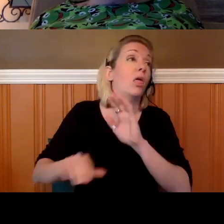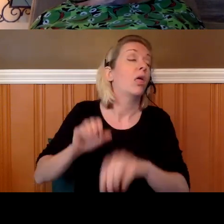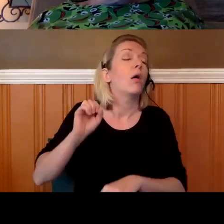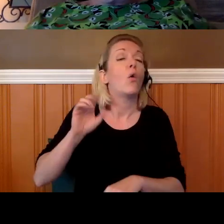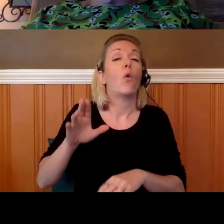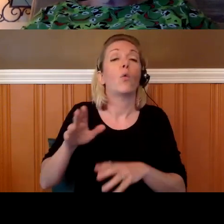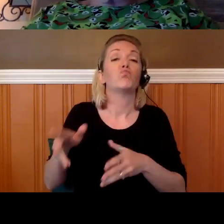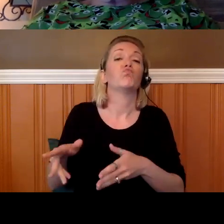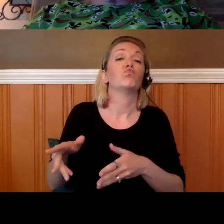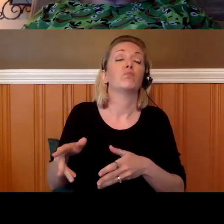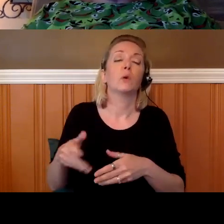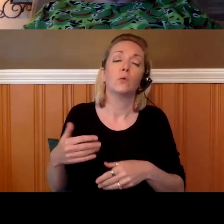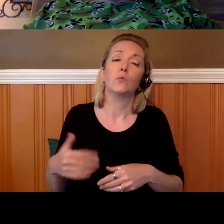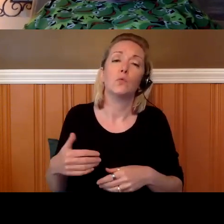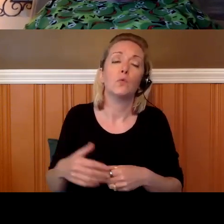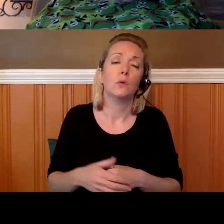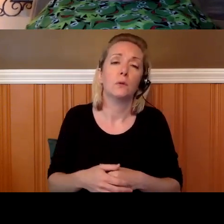CVI, it is